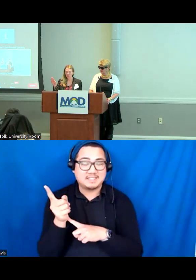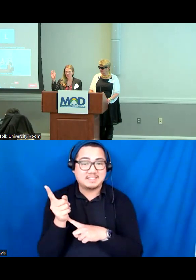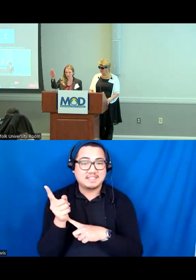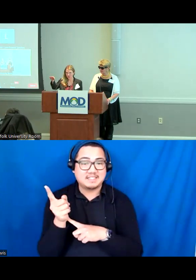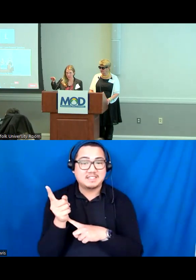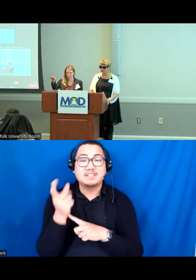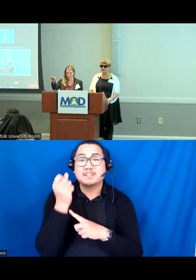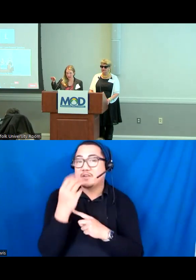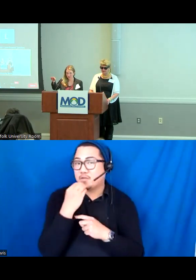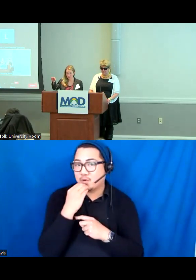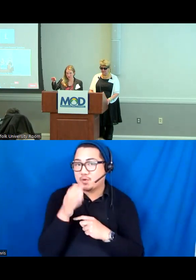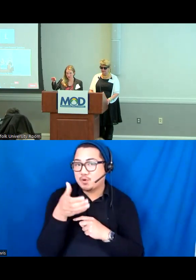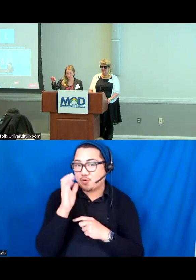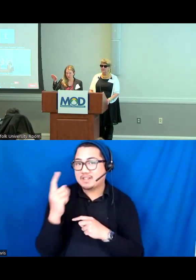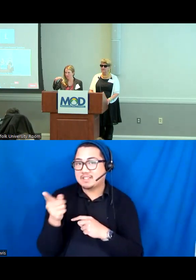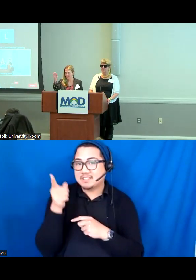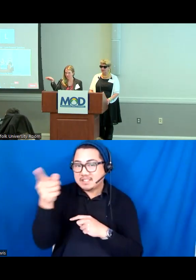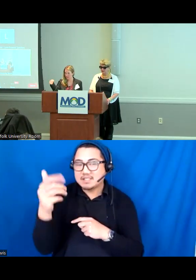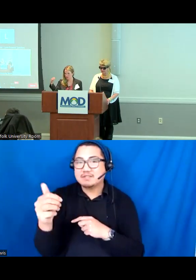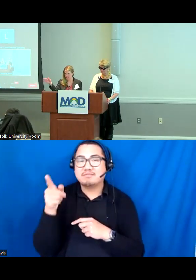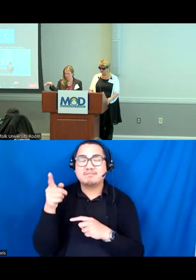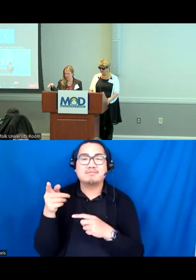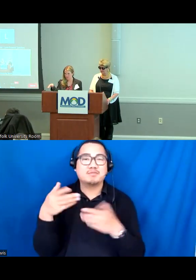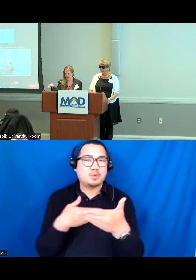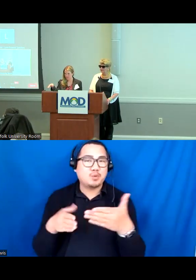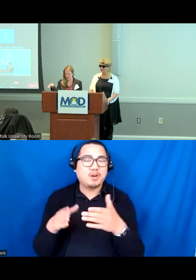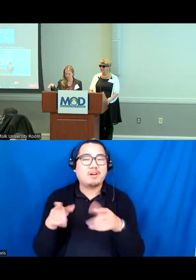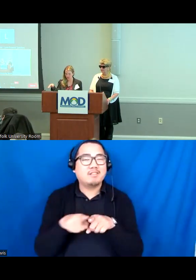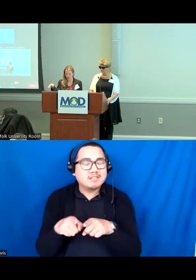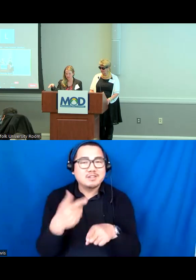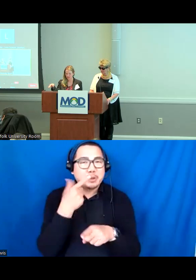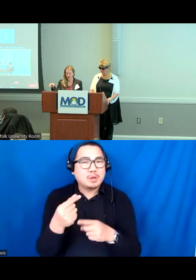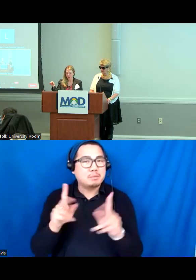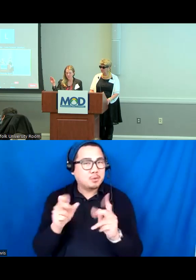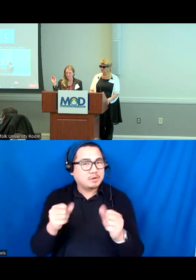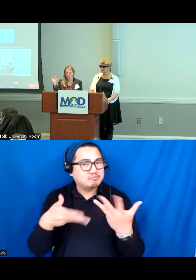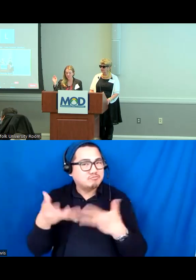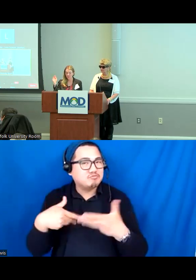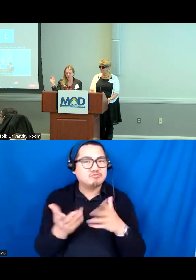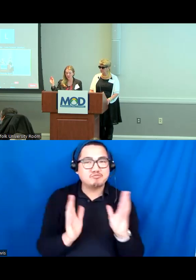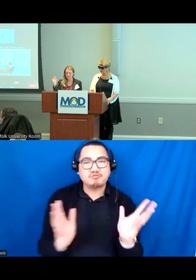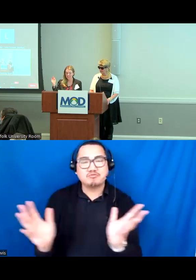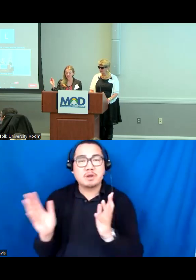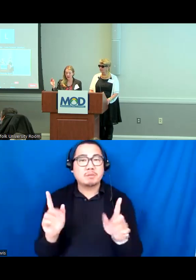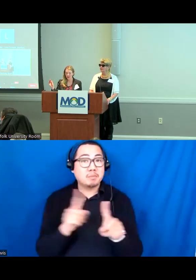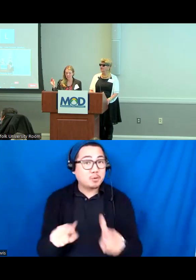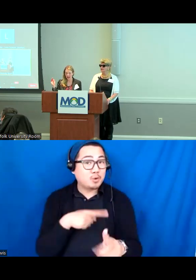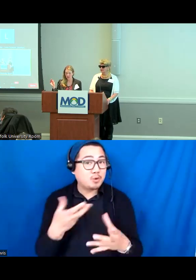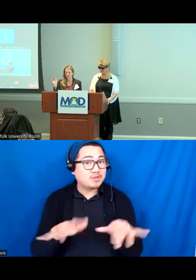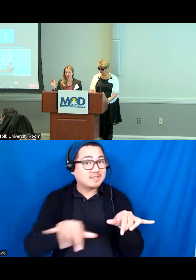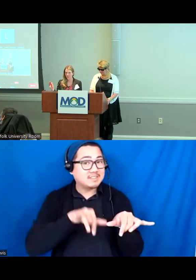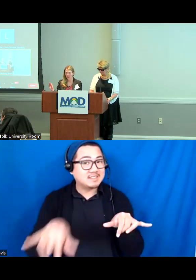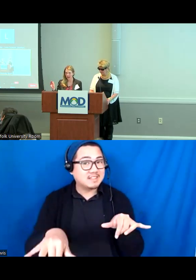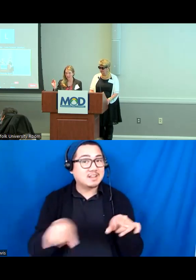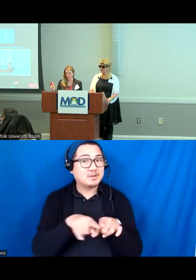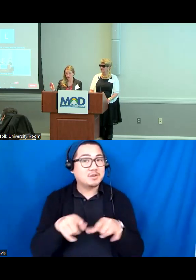There's food and drinks in the back of the room. There's lots of interesting people to mingle with. But we want you to stick around and actually